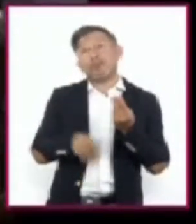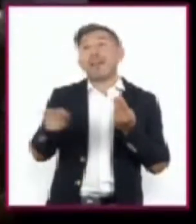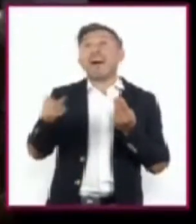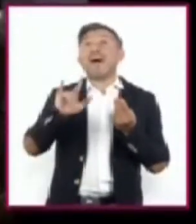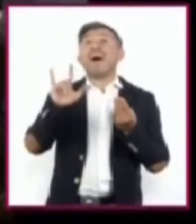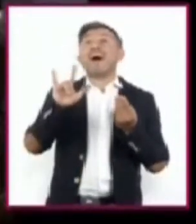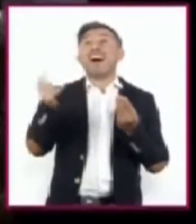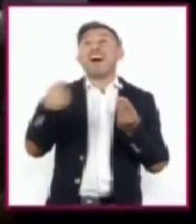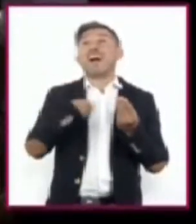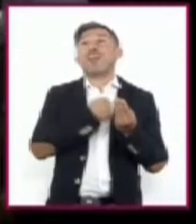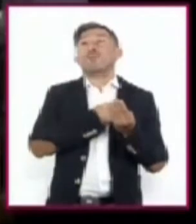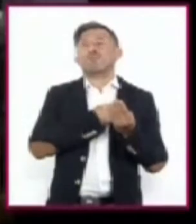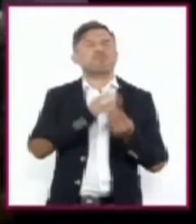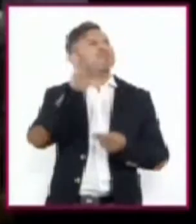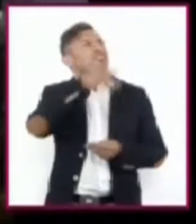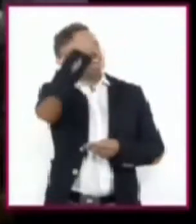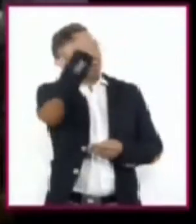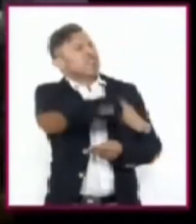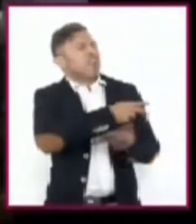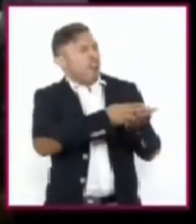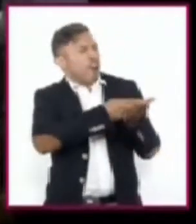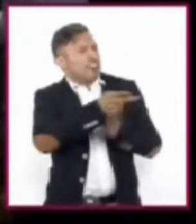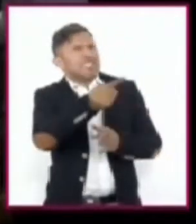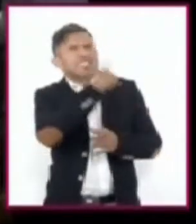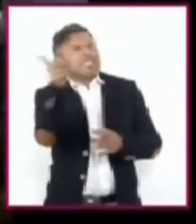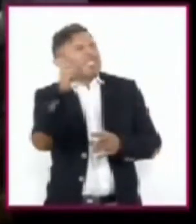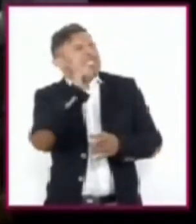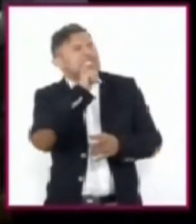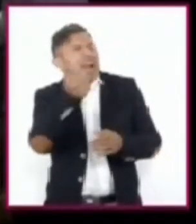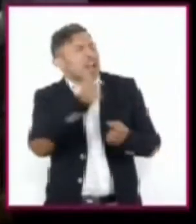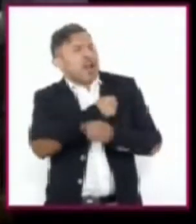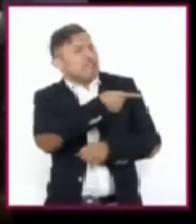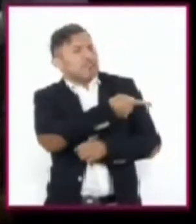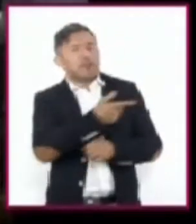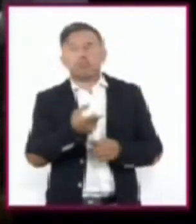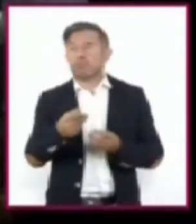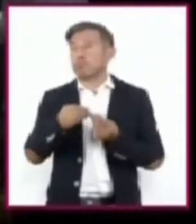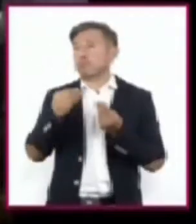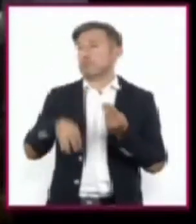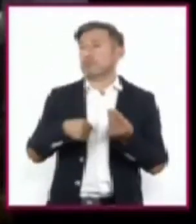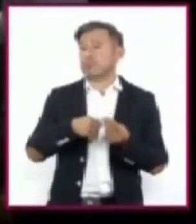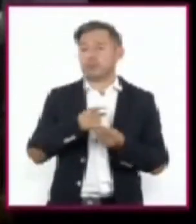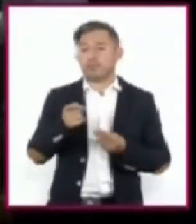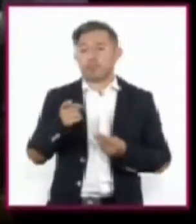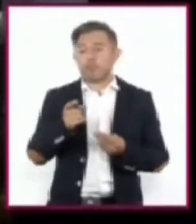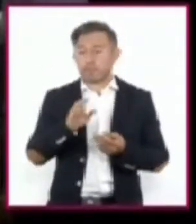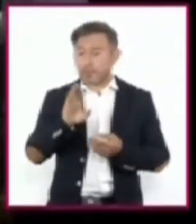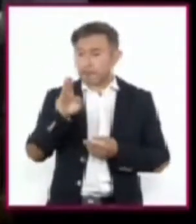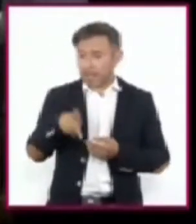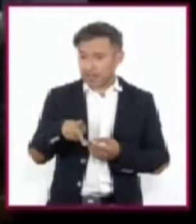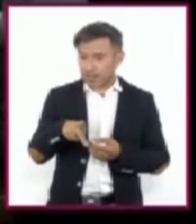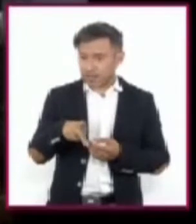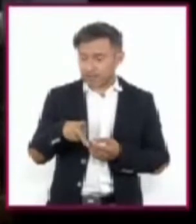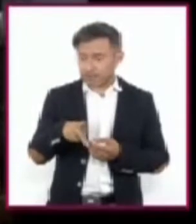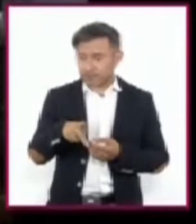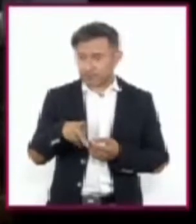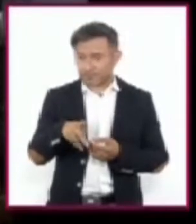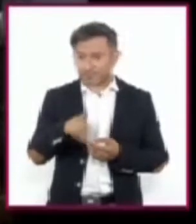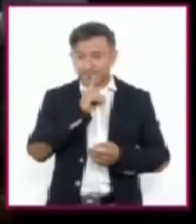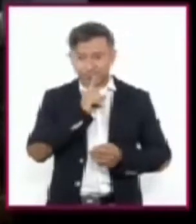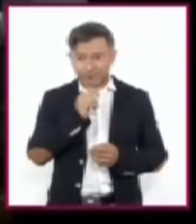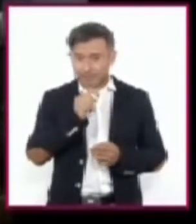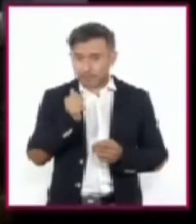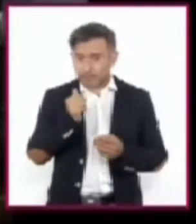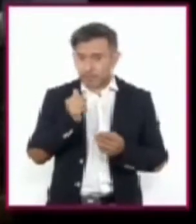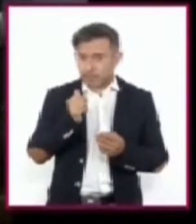She doesn't love you, Doris. Oh, she loves me. Is the bank near Regent Street? Regent Street?